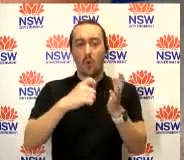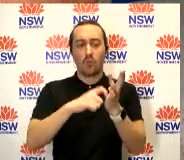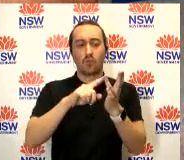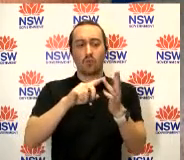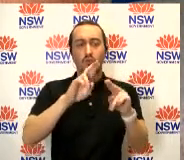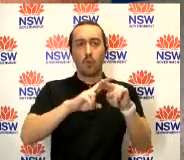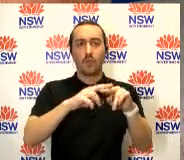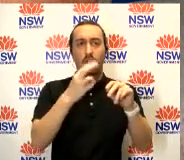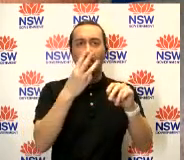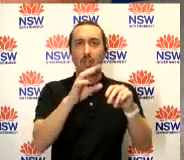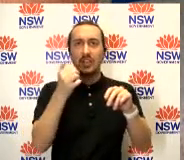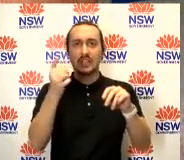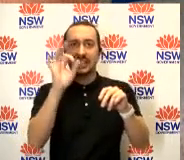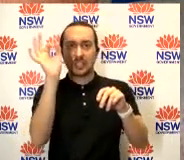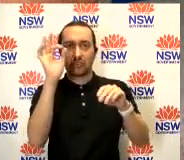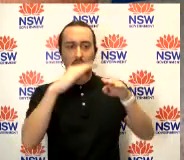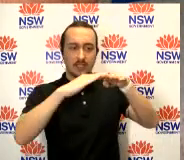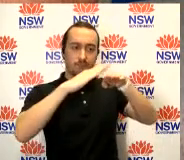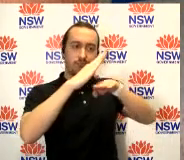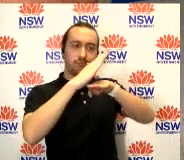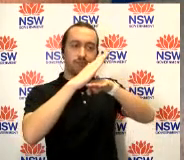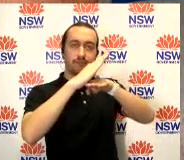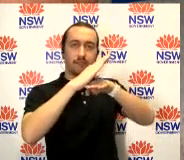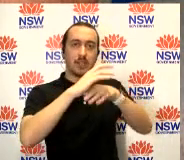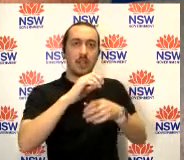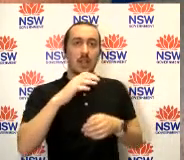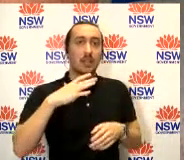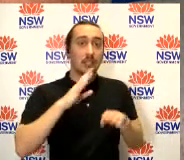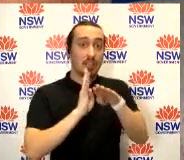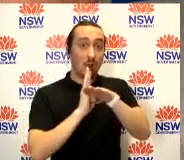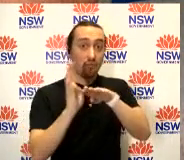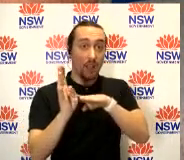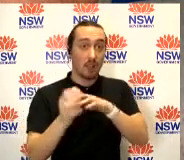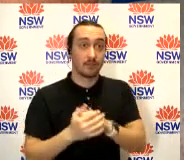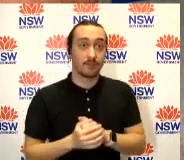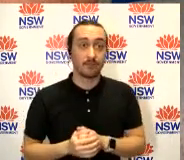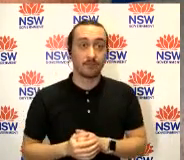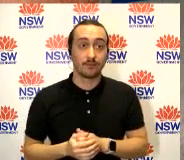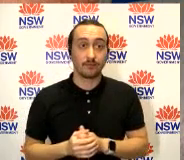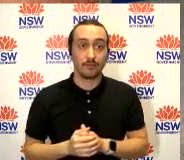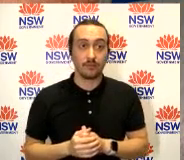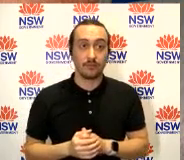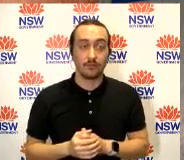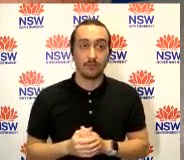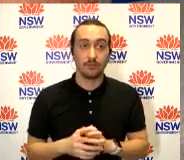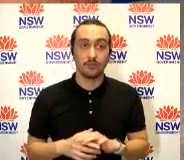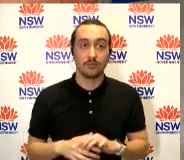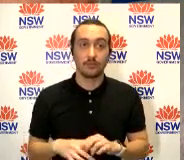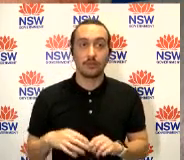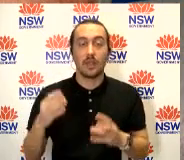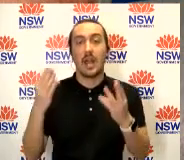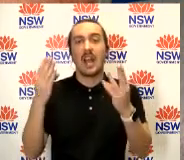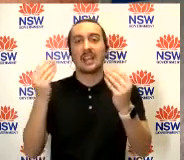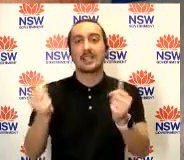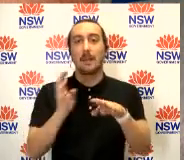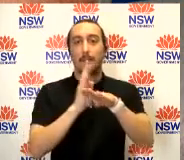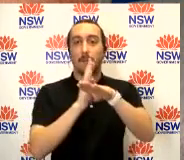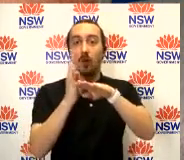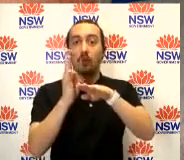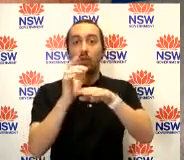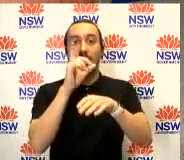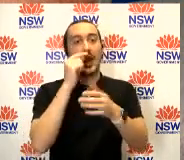guardrails? It depends. So some guardrails can only do 15 or less because they haven't passed a dynamic impact test.